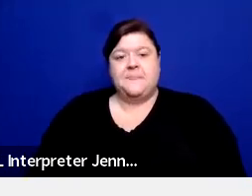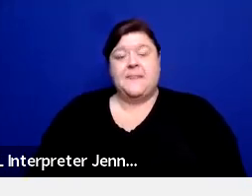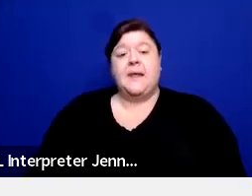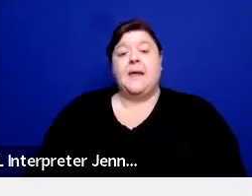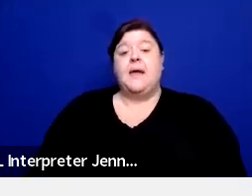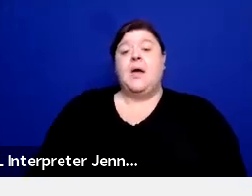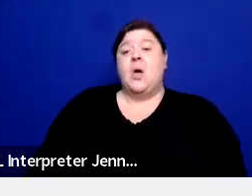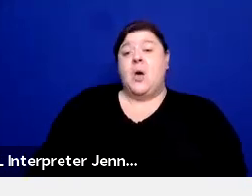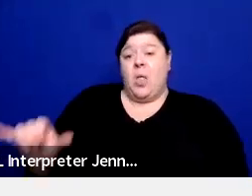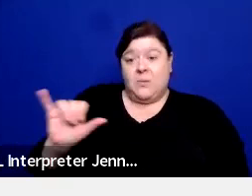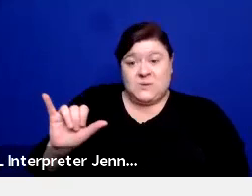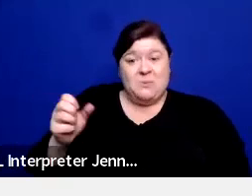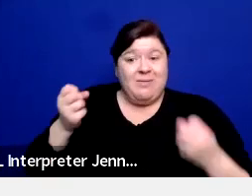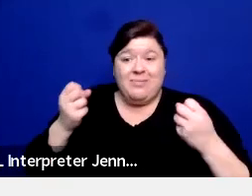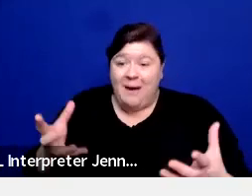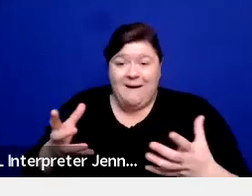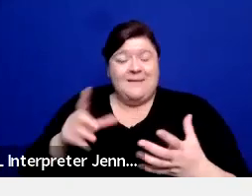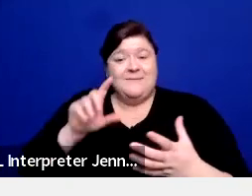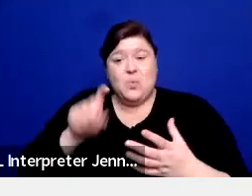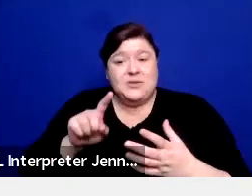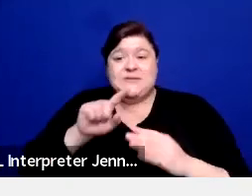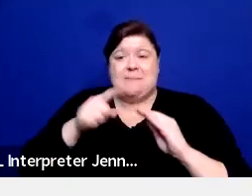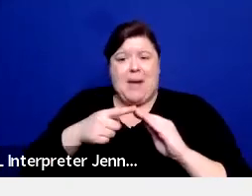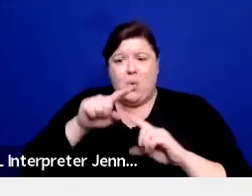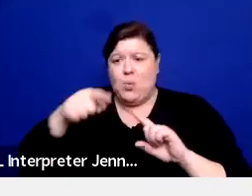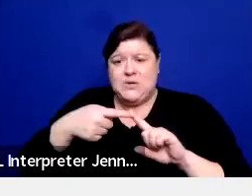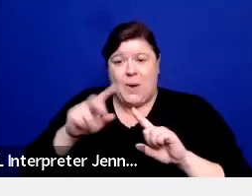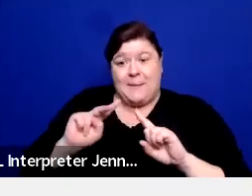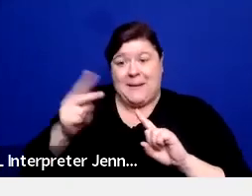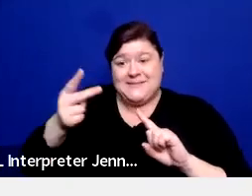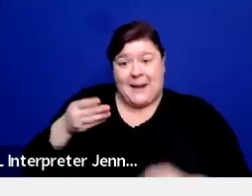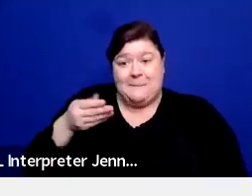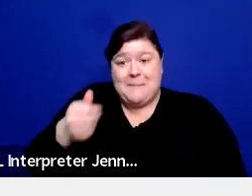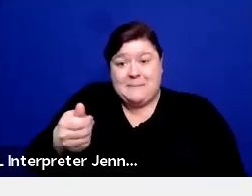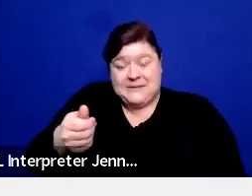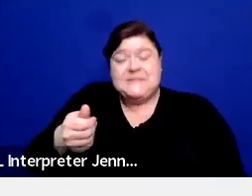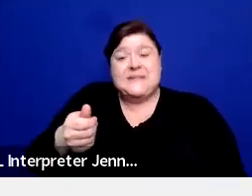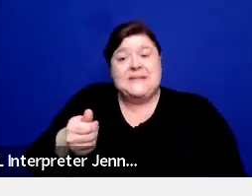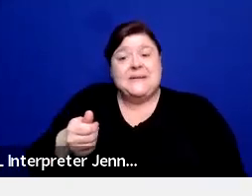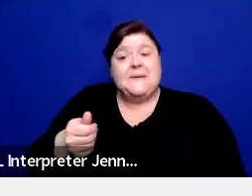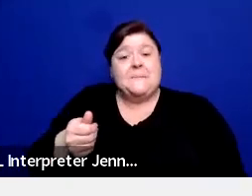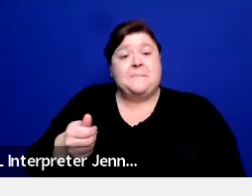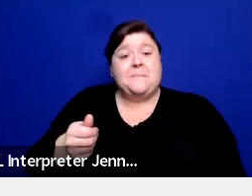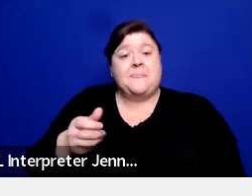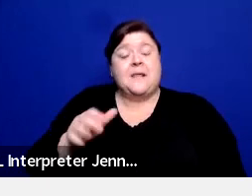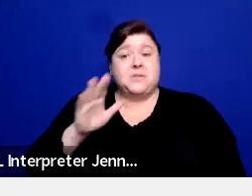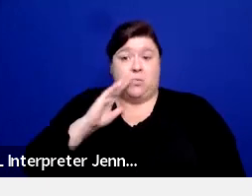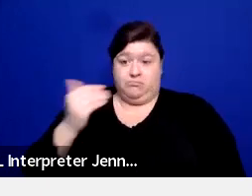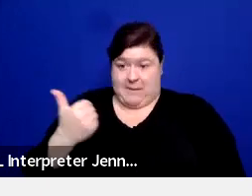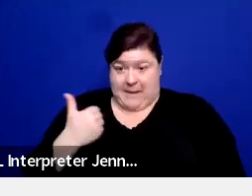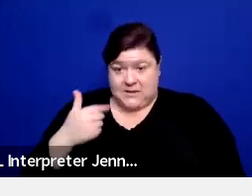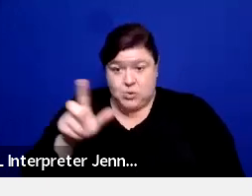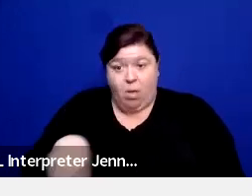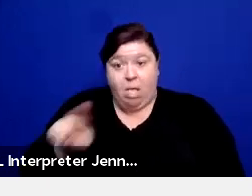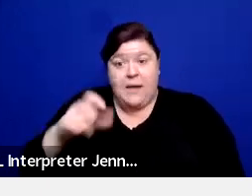Additionally, we get a lot of questions in terms of when do I get my second payment? And so to remind people, if your